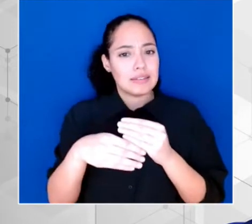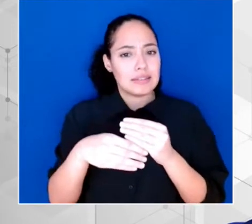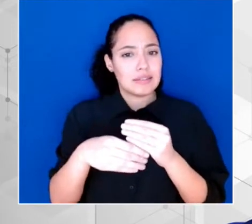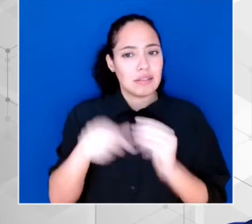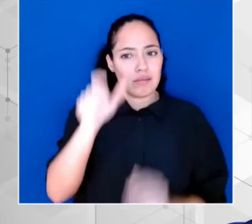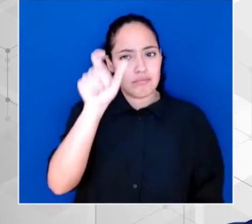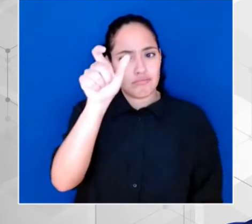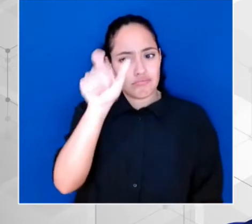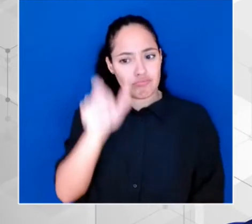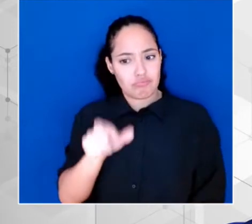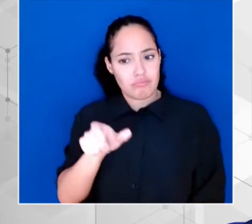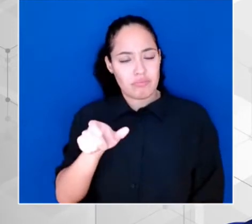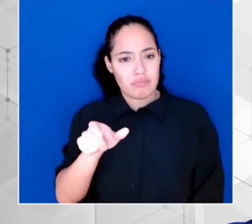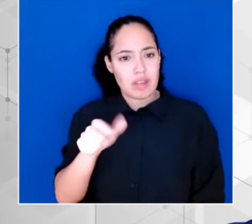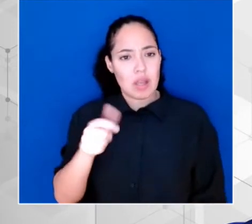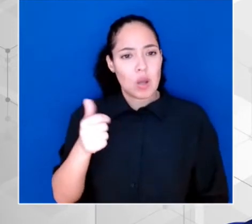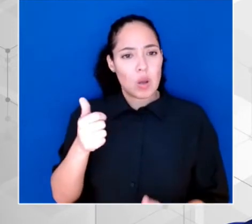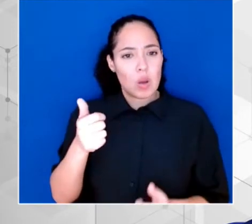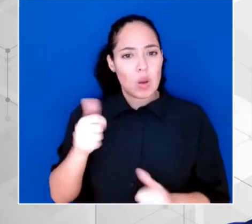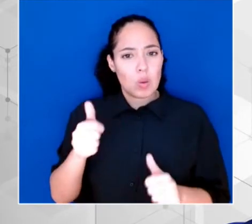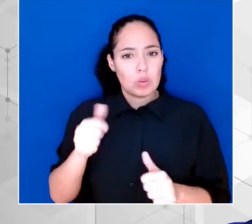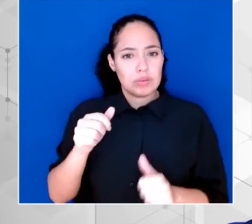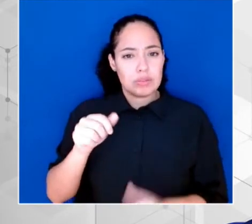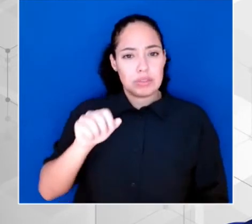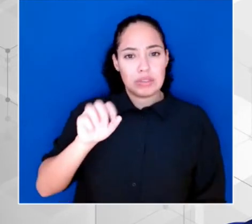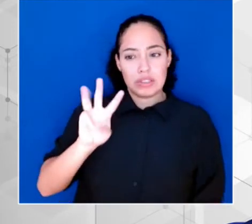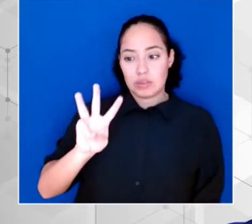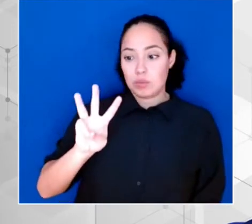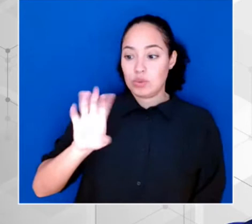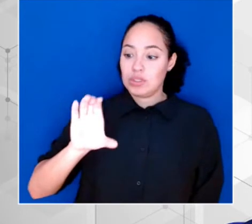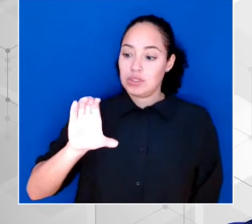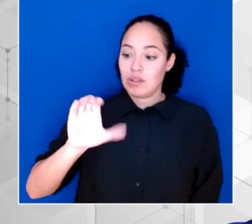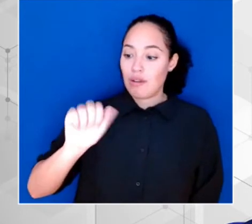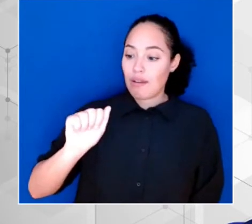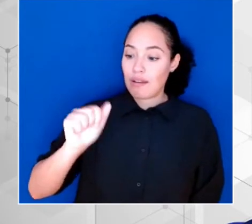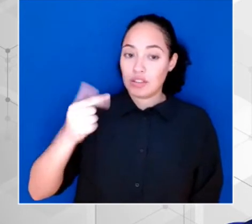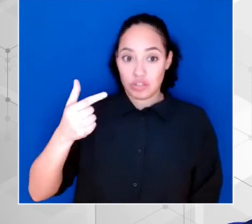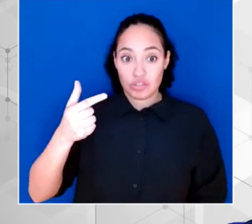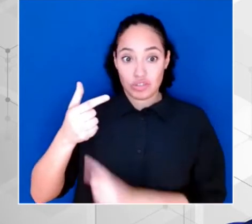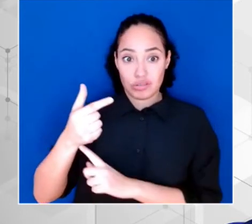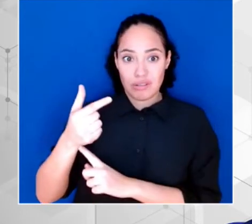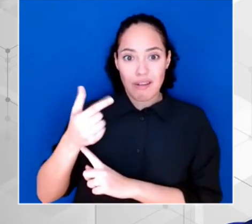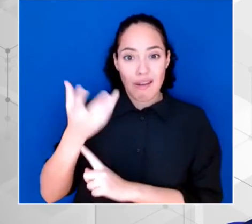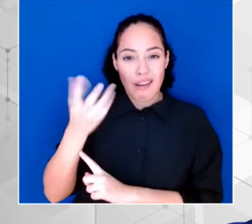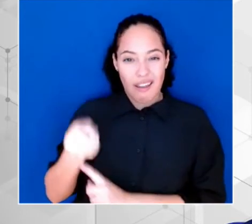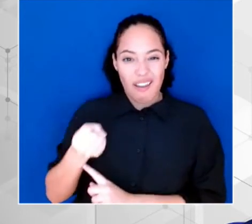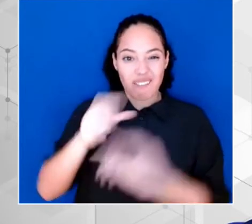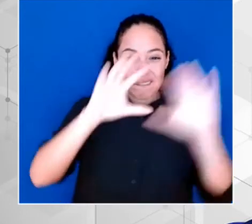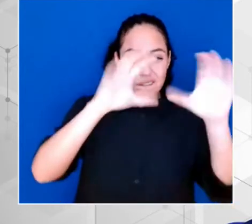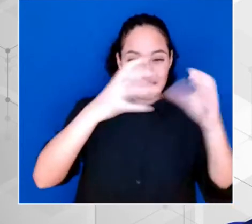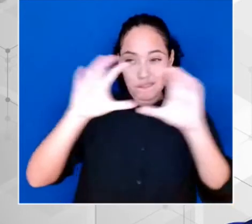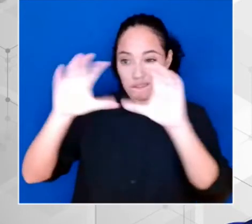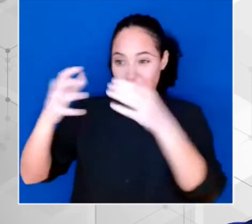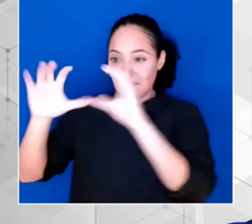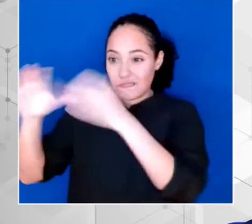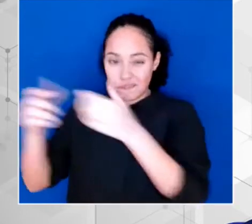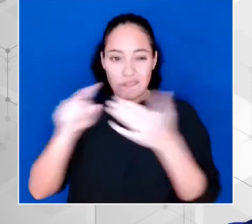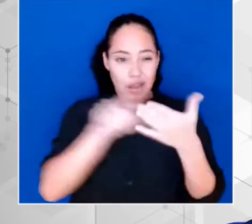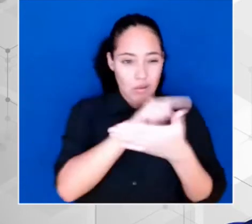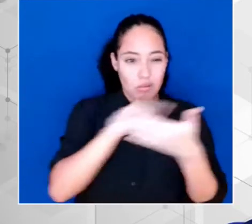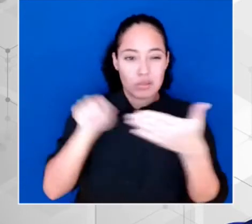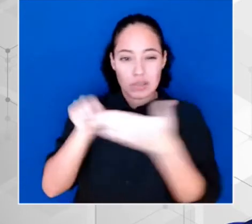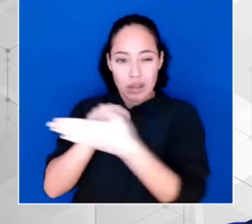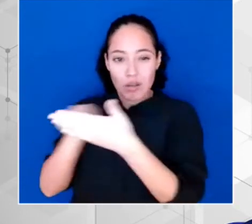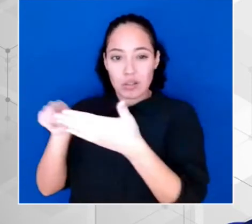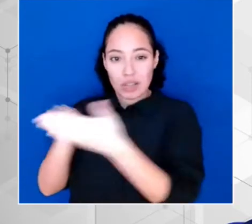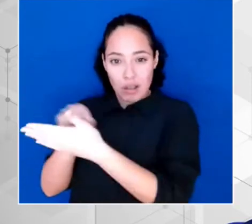the WCAG we are violating, as well the tree in the HTML DOM, and of course the element, the specific